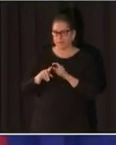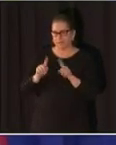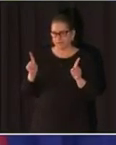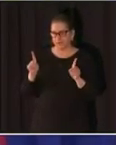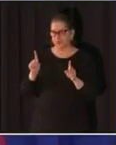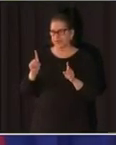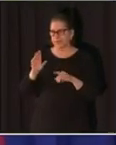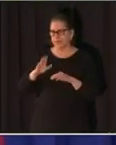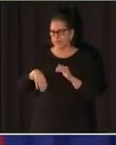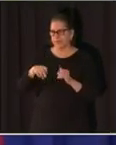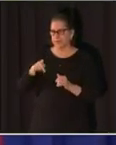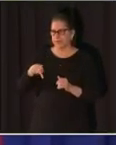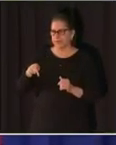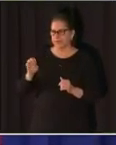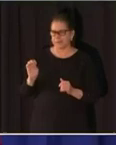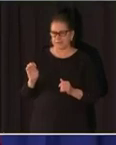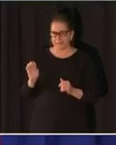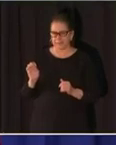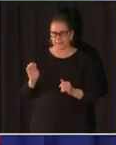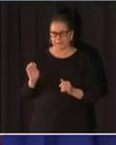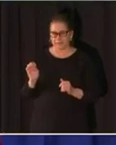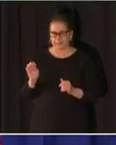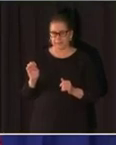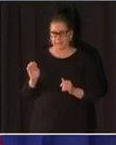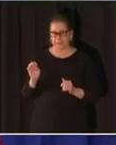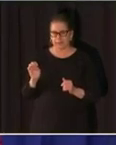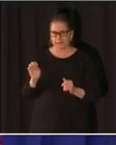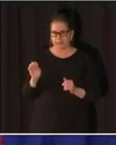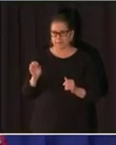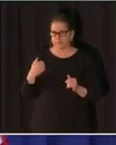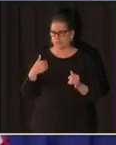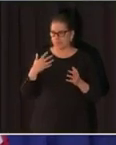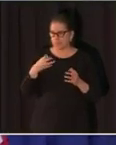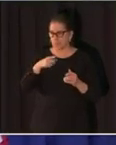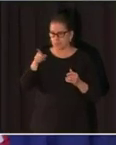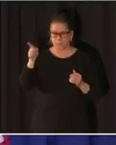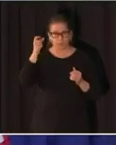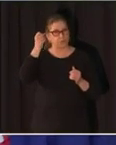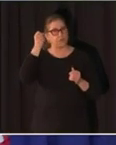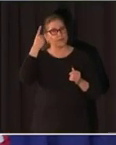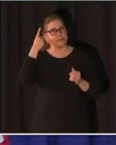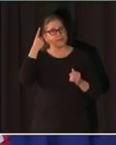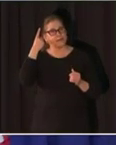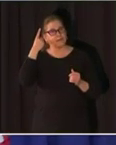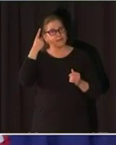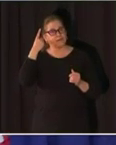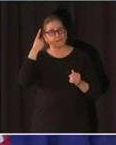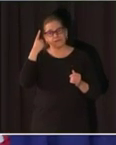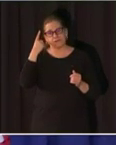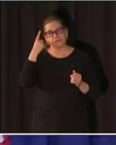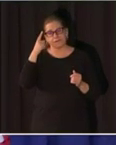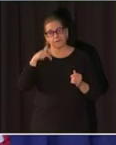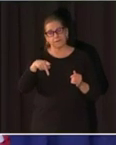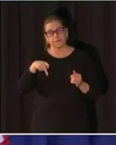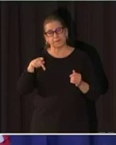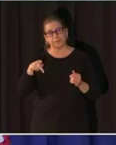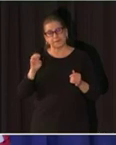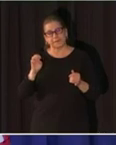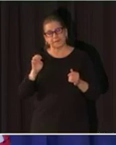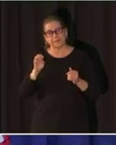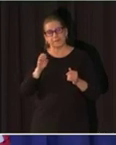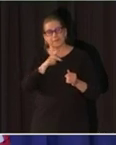make sure that everyone is clear around talking about PPE as a global